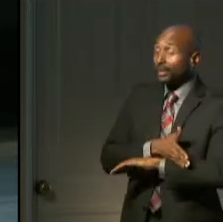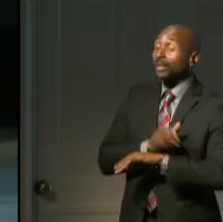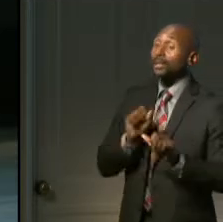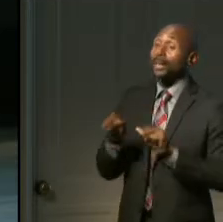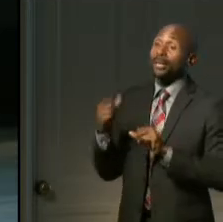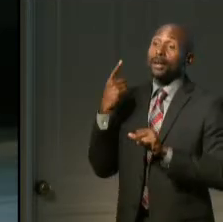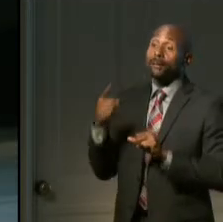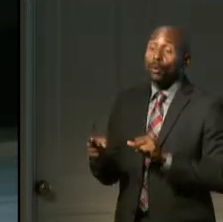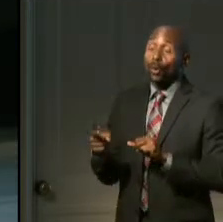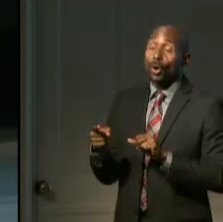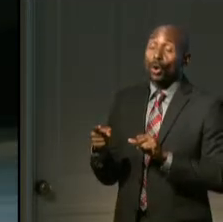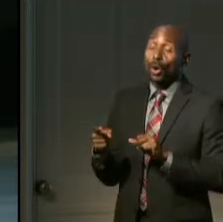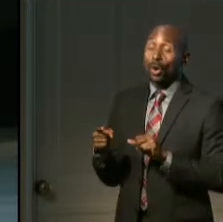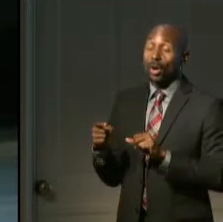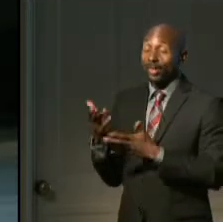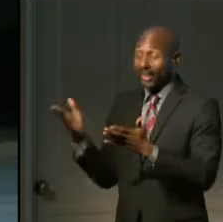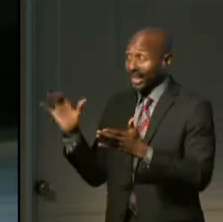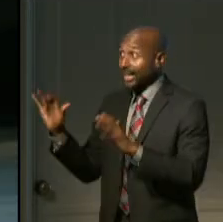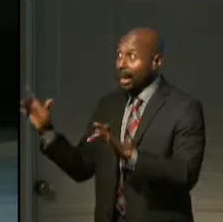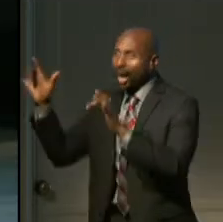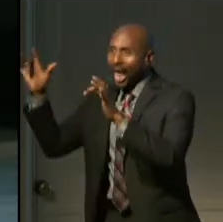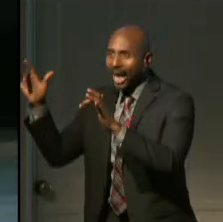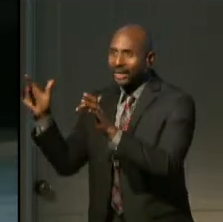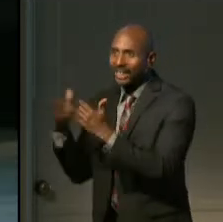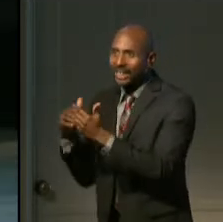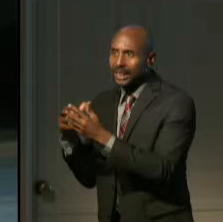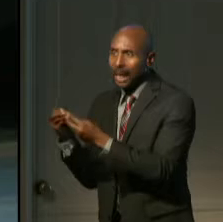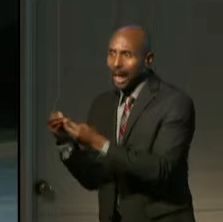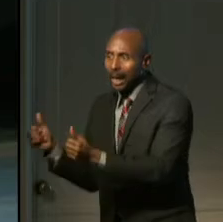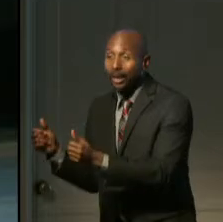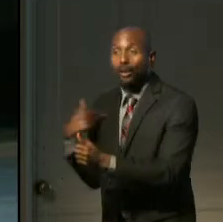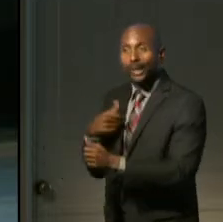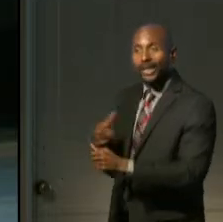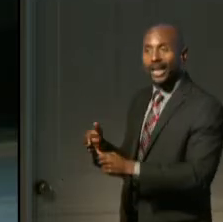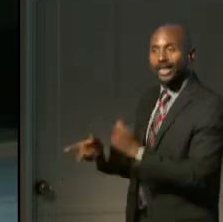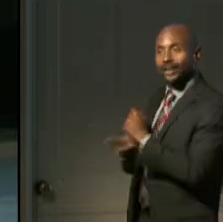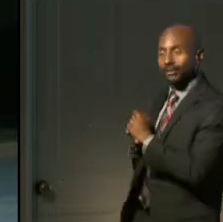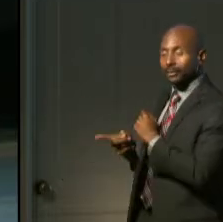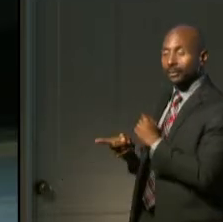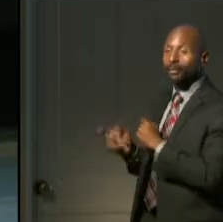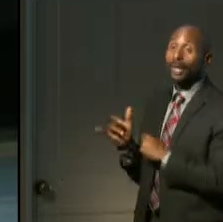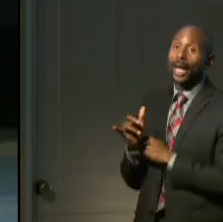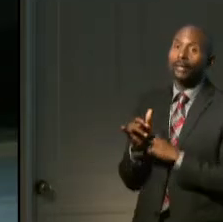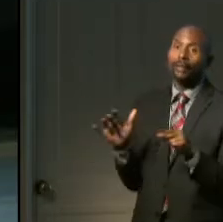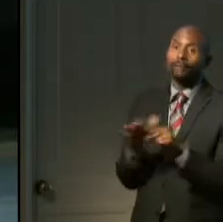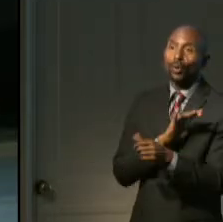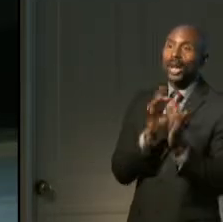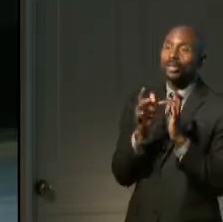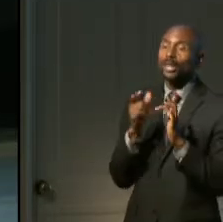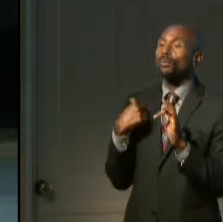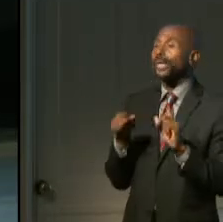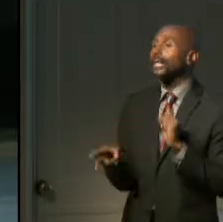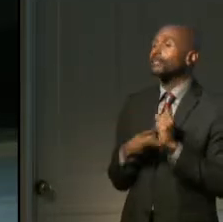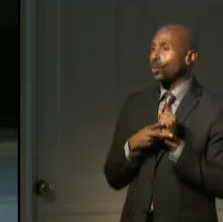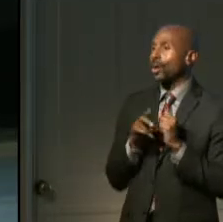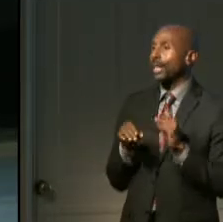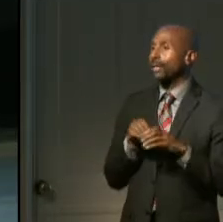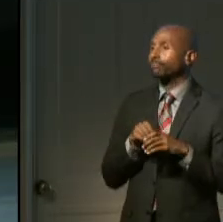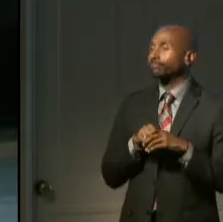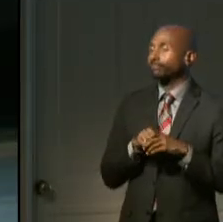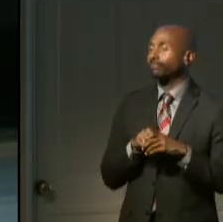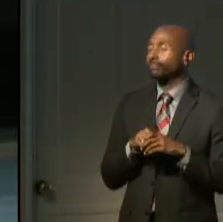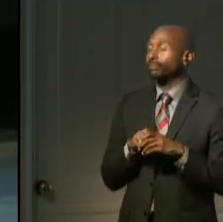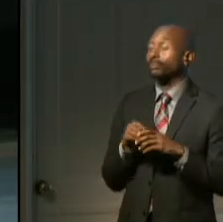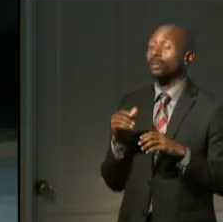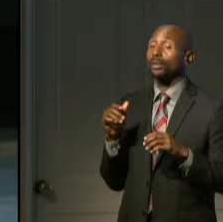preserve more ephemeral things, to store the entire internet at one time, or to